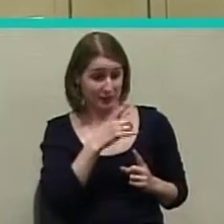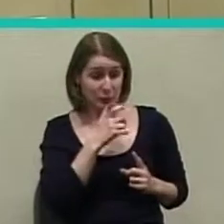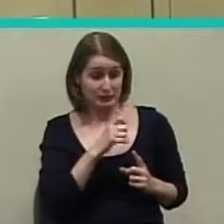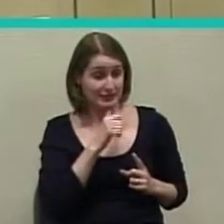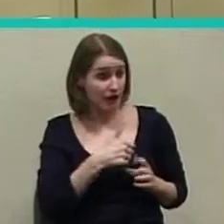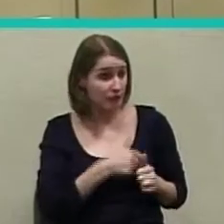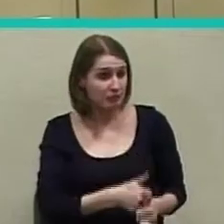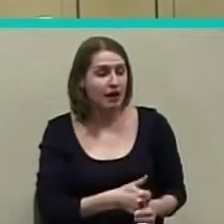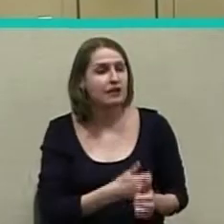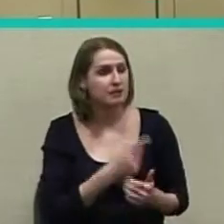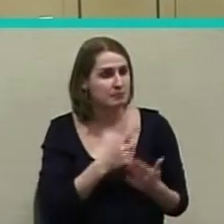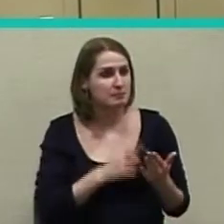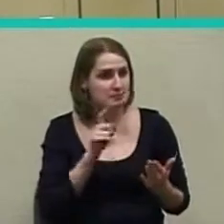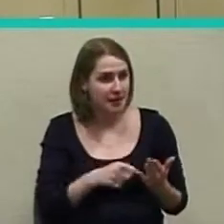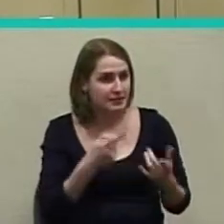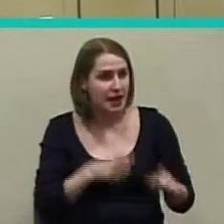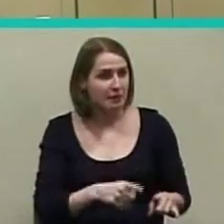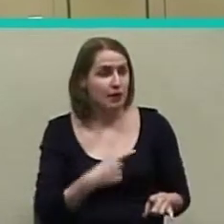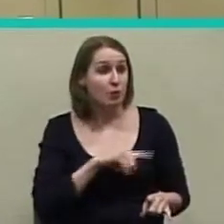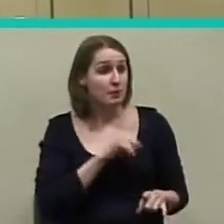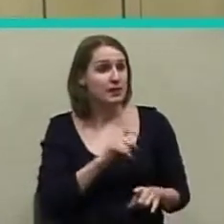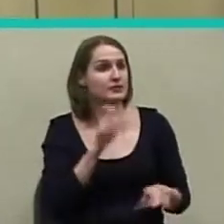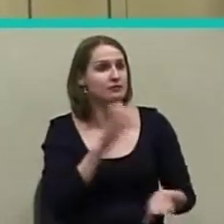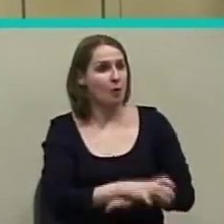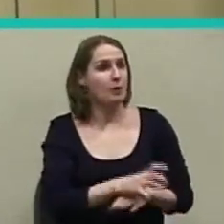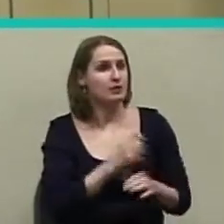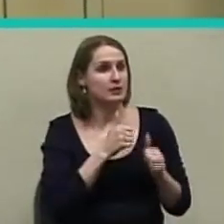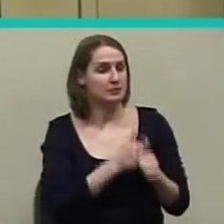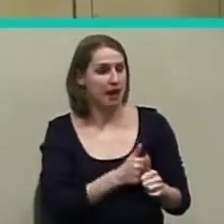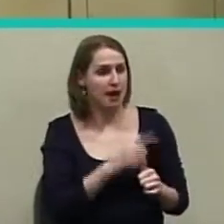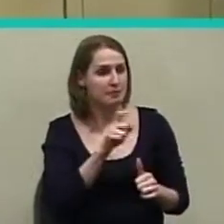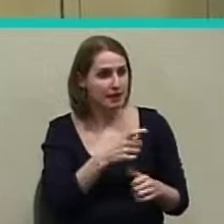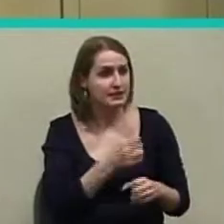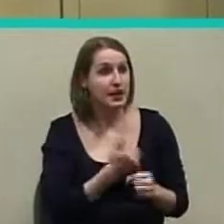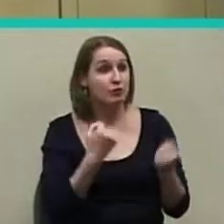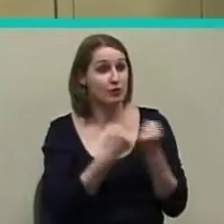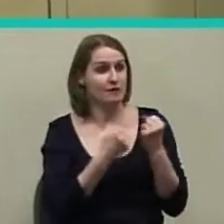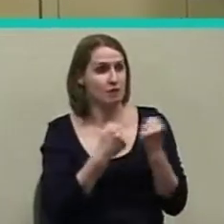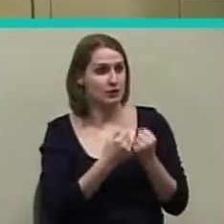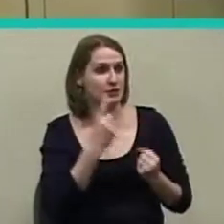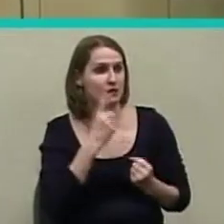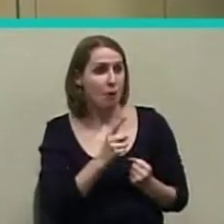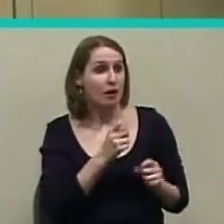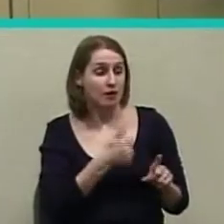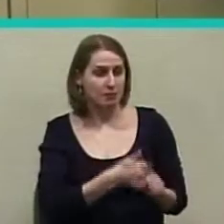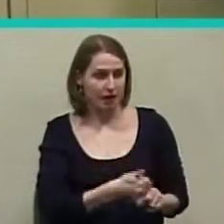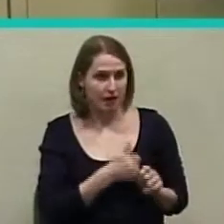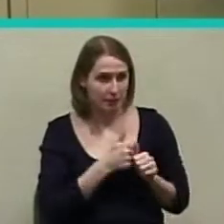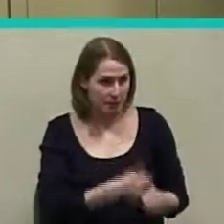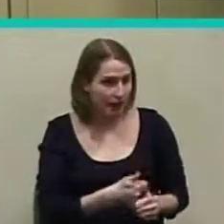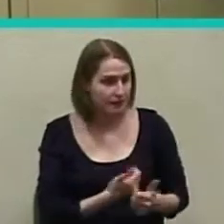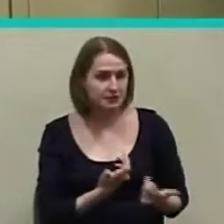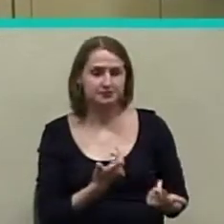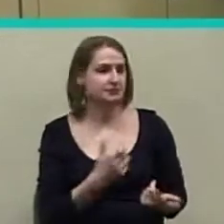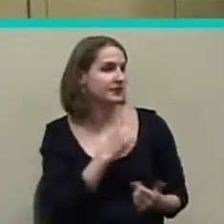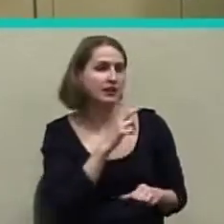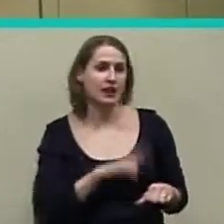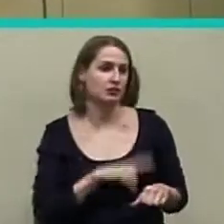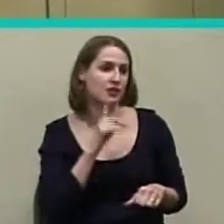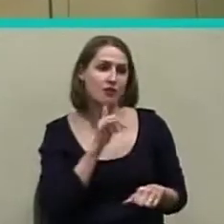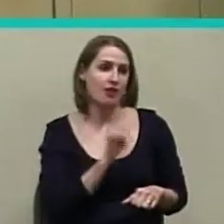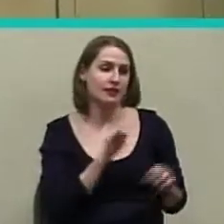happen? We better get some reinforcement for compliance going. Okay? That's not going to come naturally to this